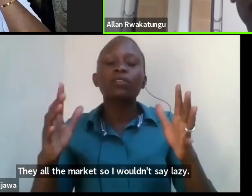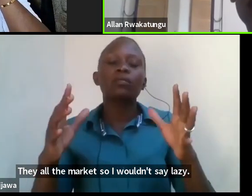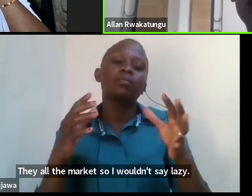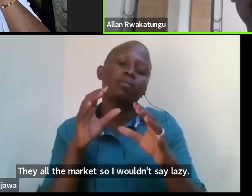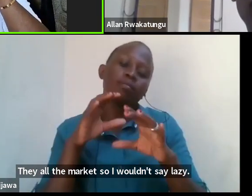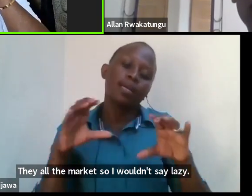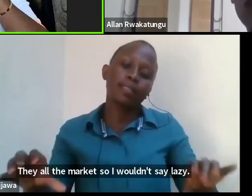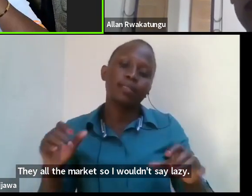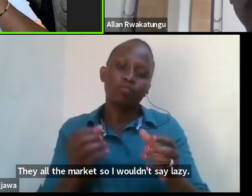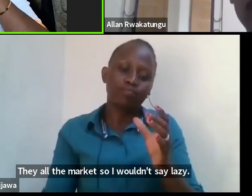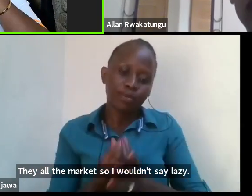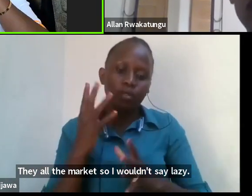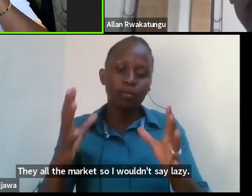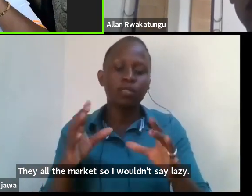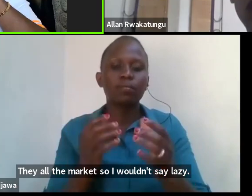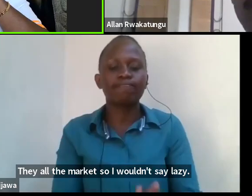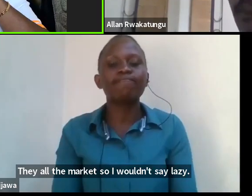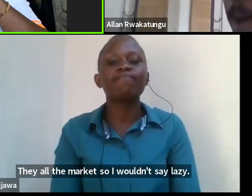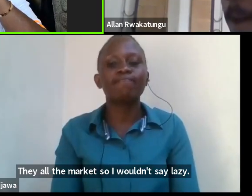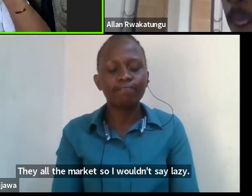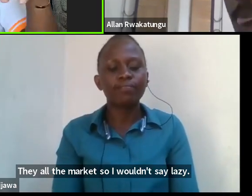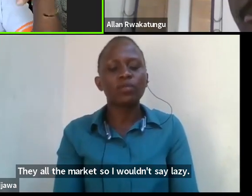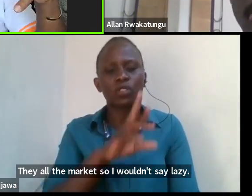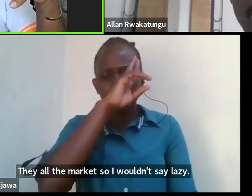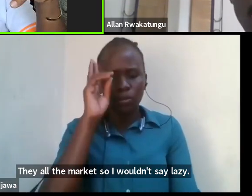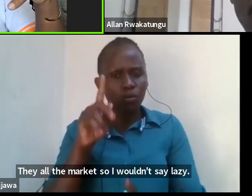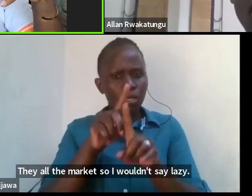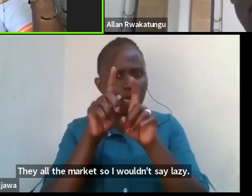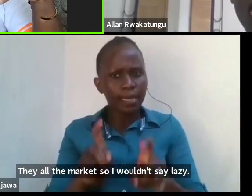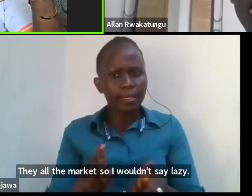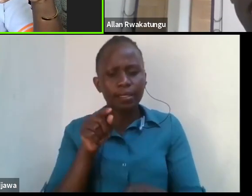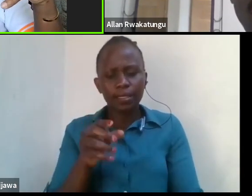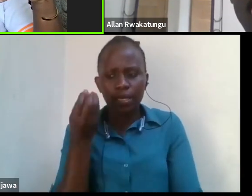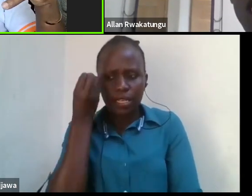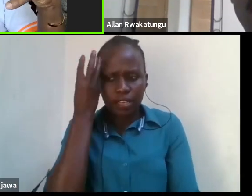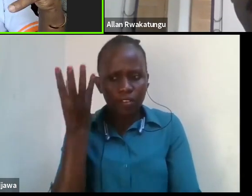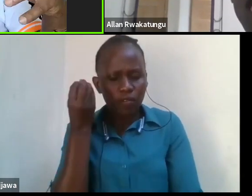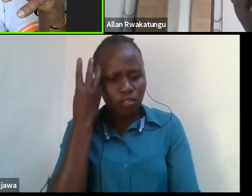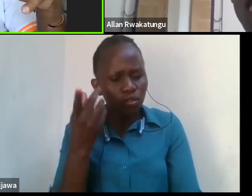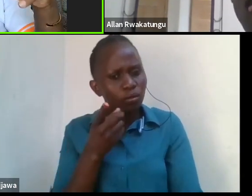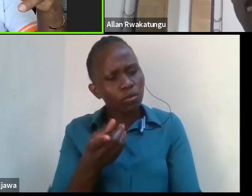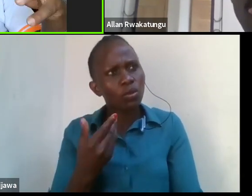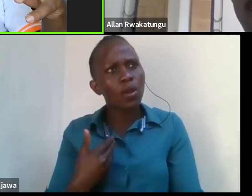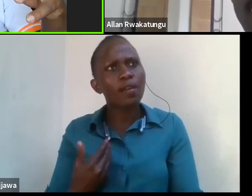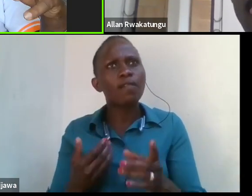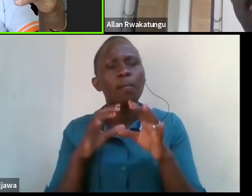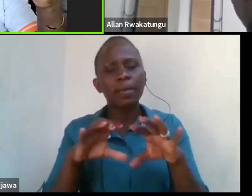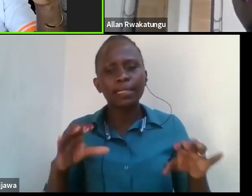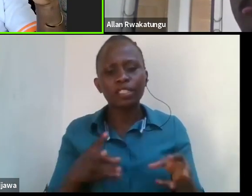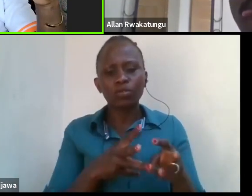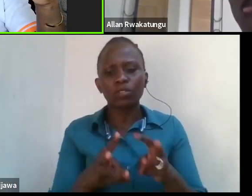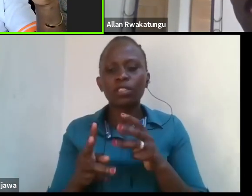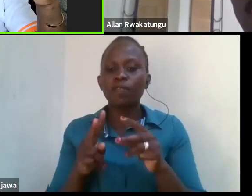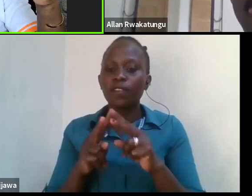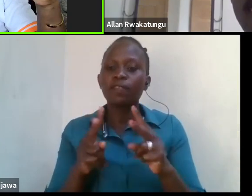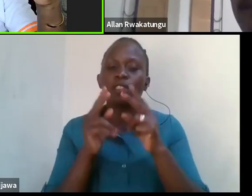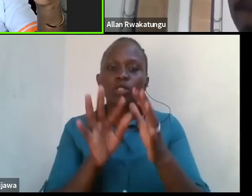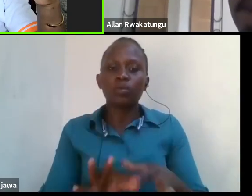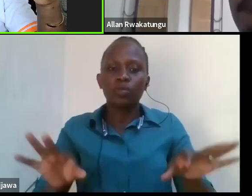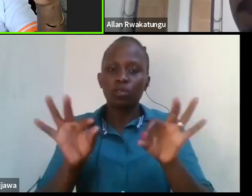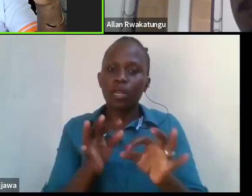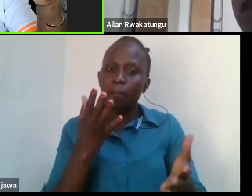into. The reason I'm asking that question is, in innovation, it's your go-to-market strategy is really very important. And maybe